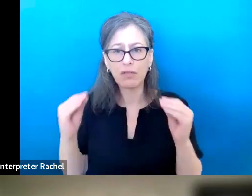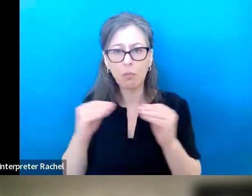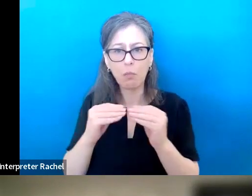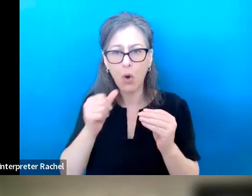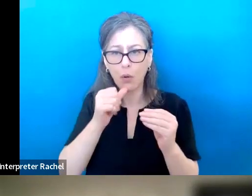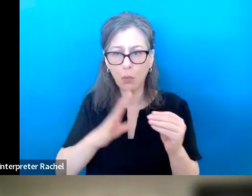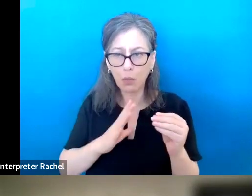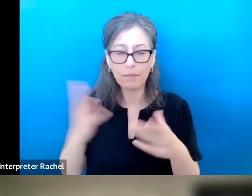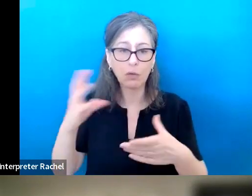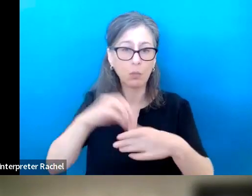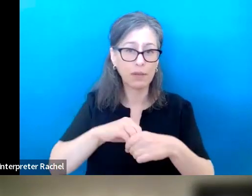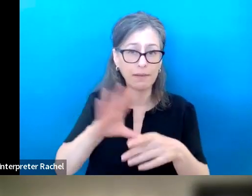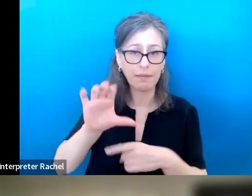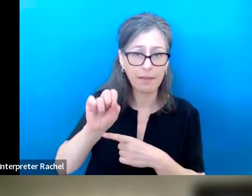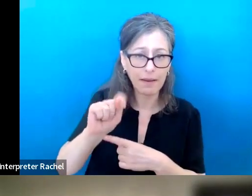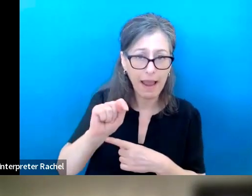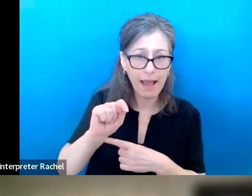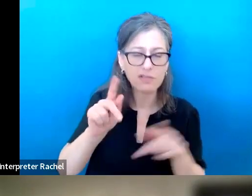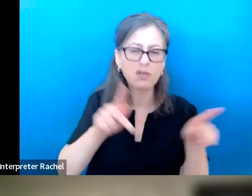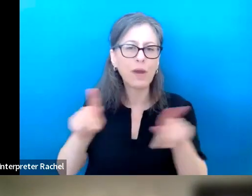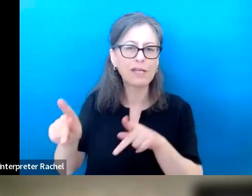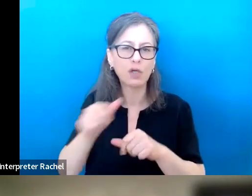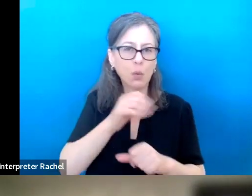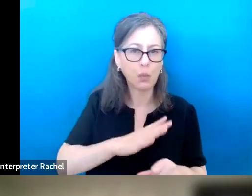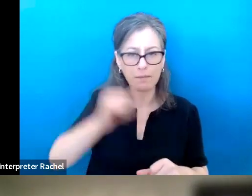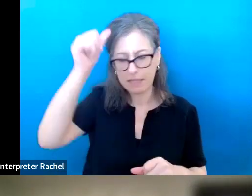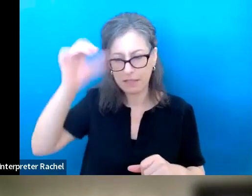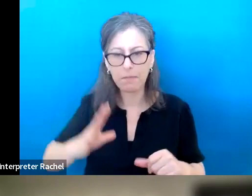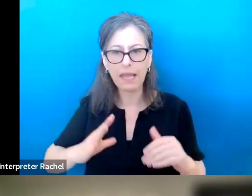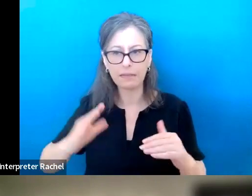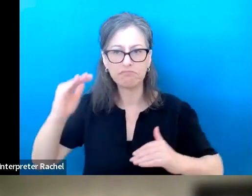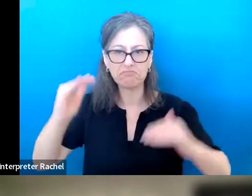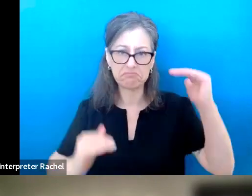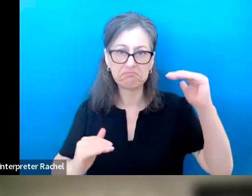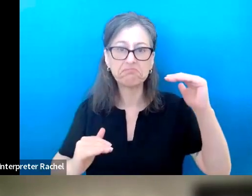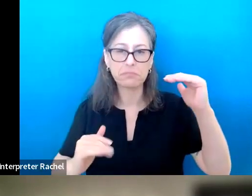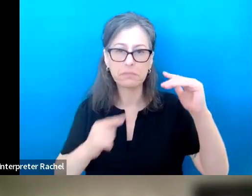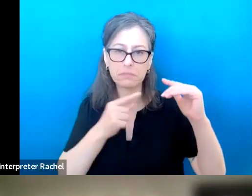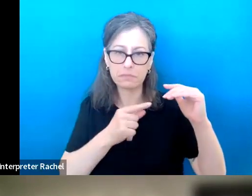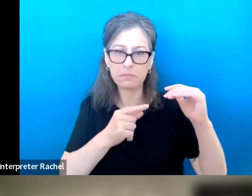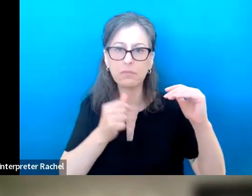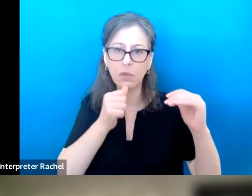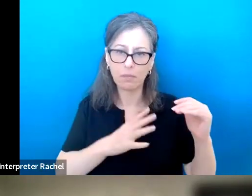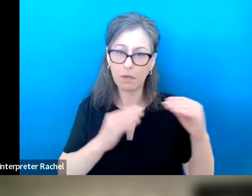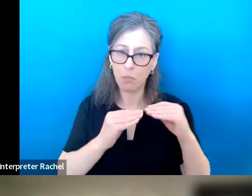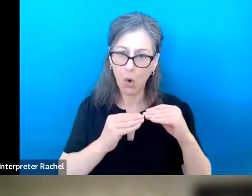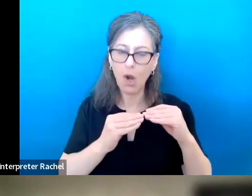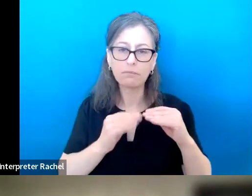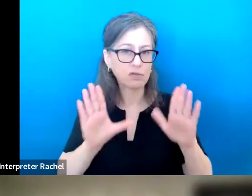women, both within the cast. The ratio of women to men was far more balanced towards women, which was fantastic.